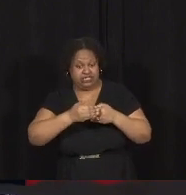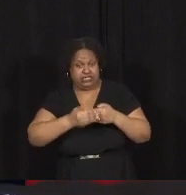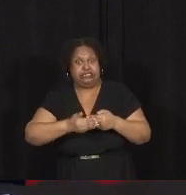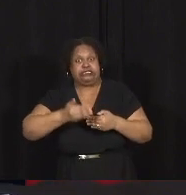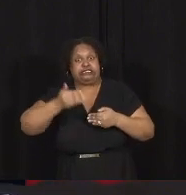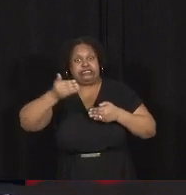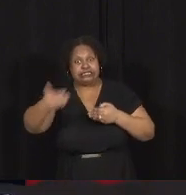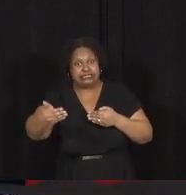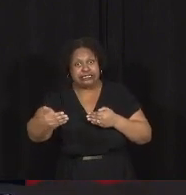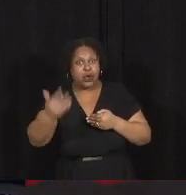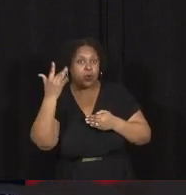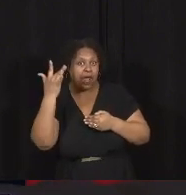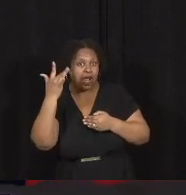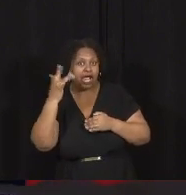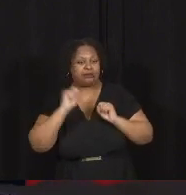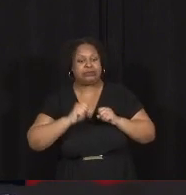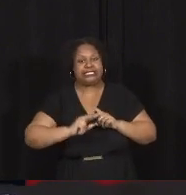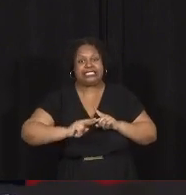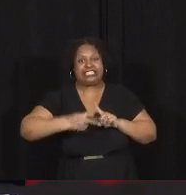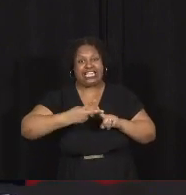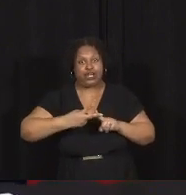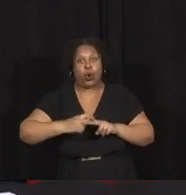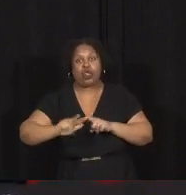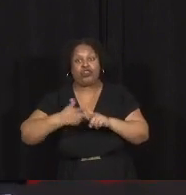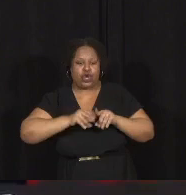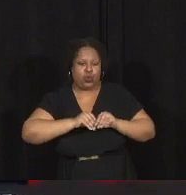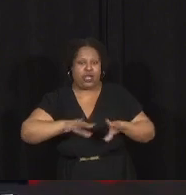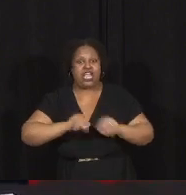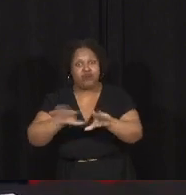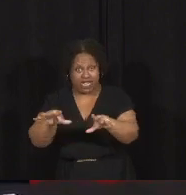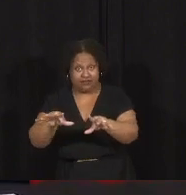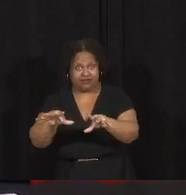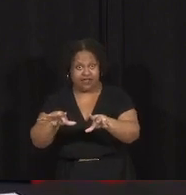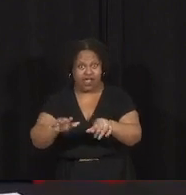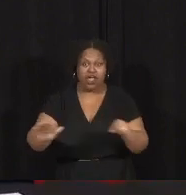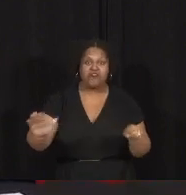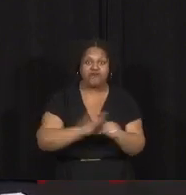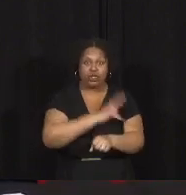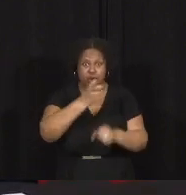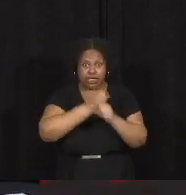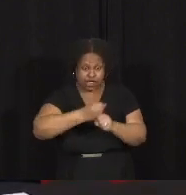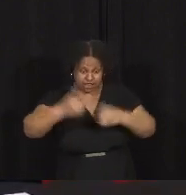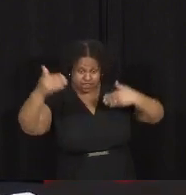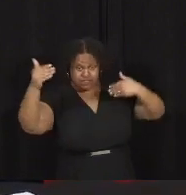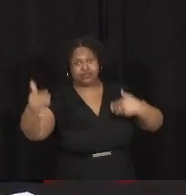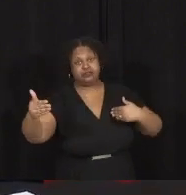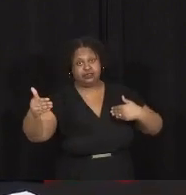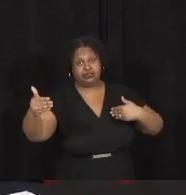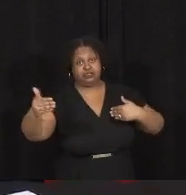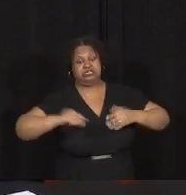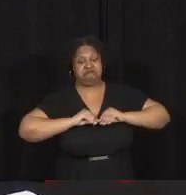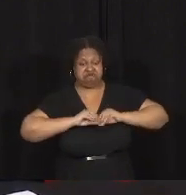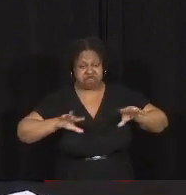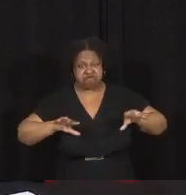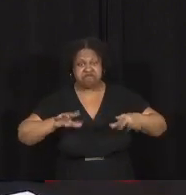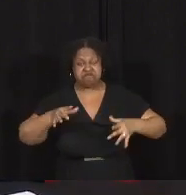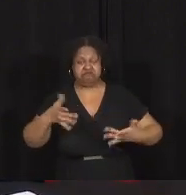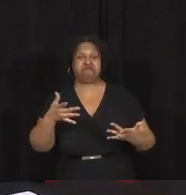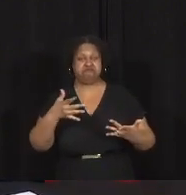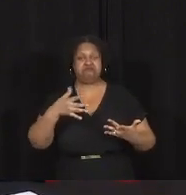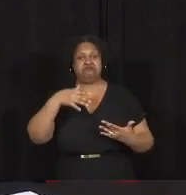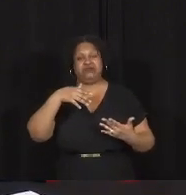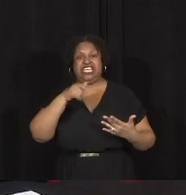tertiary wave, over the full 2-year course of the pandemic, had we done nothing,